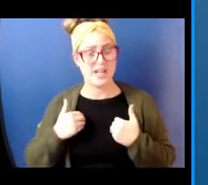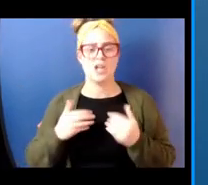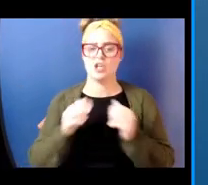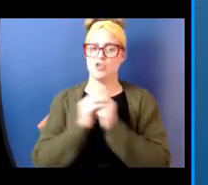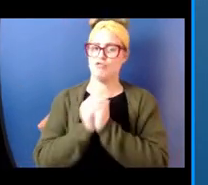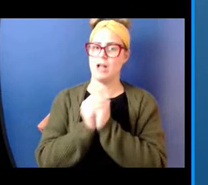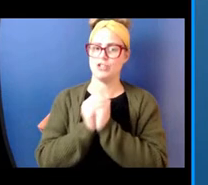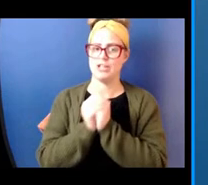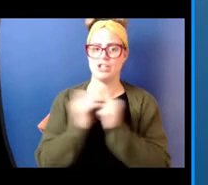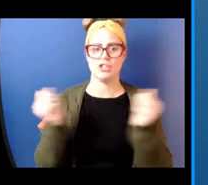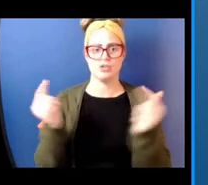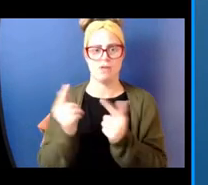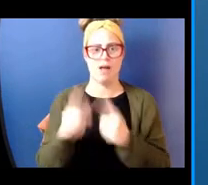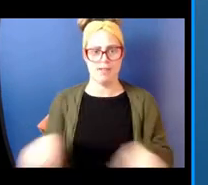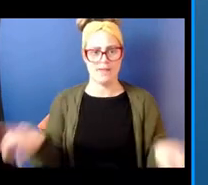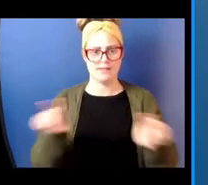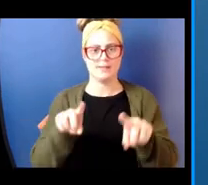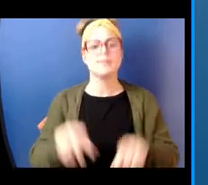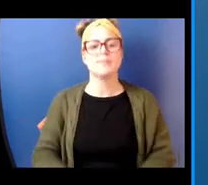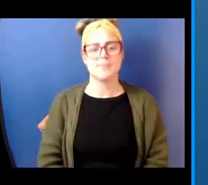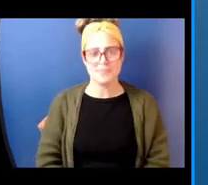to all of us